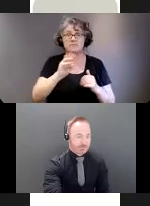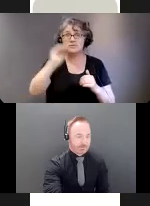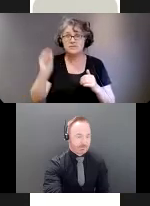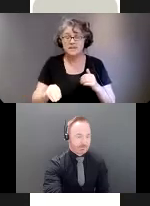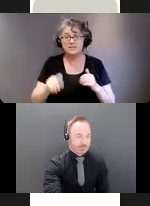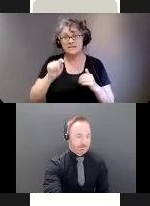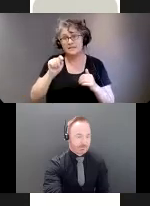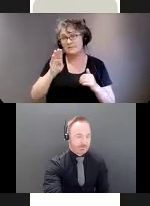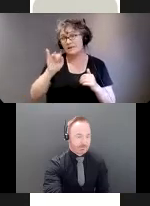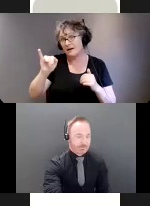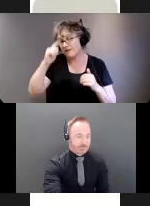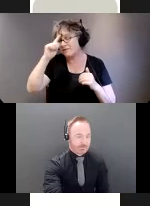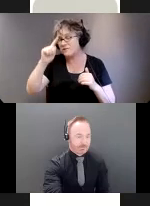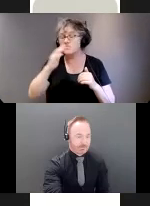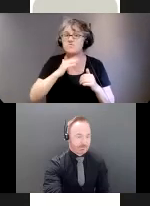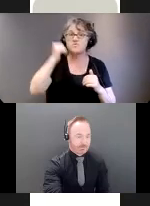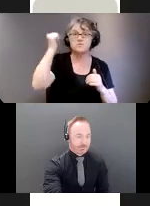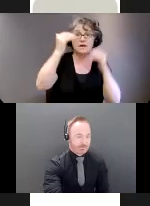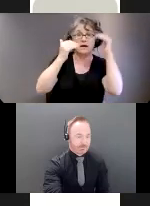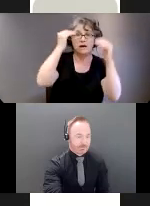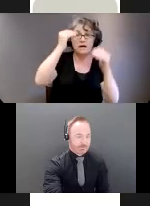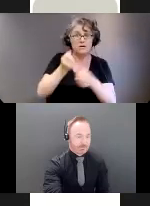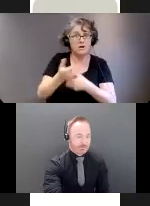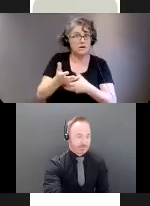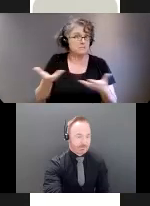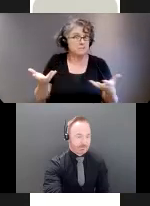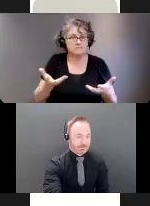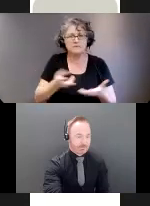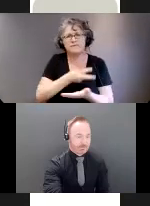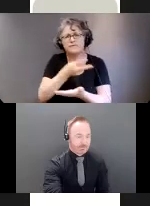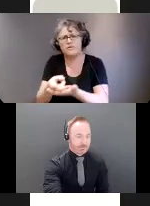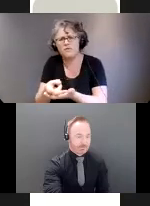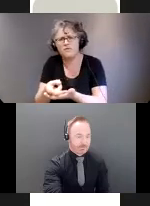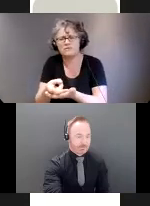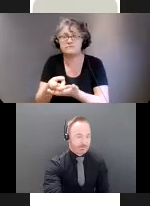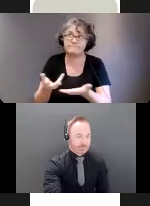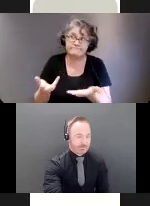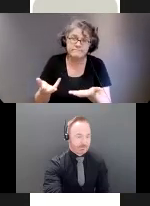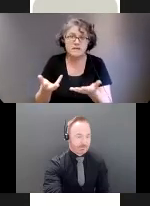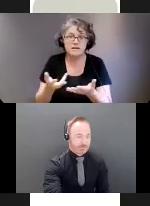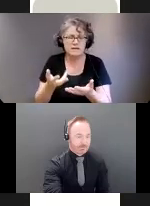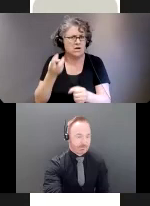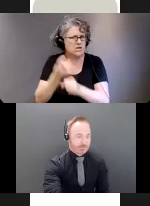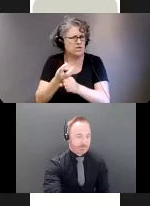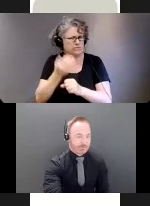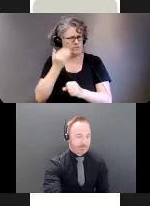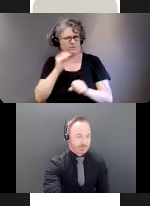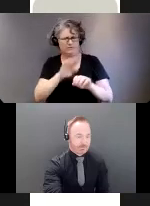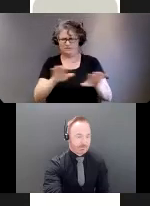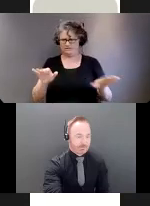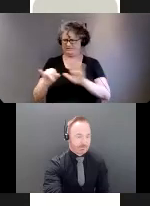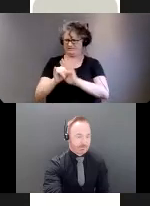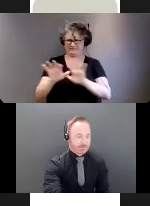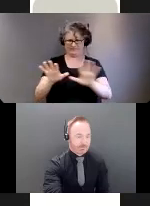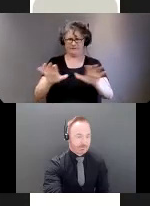for older adults are due to falls. So that's where, again, it's hard to know how many of those